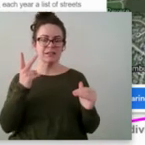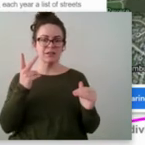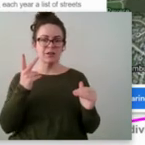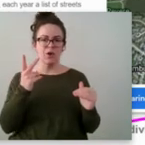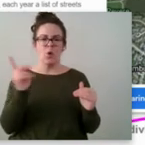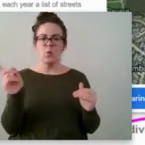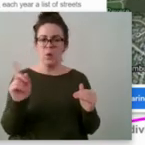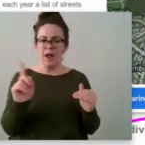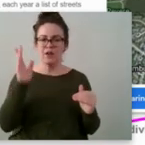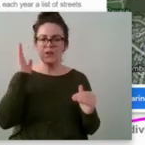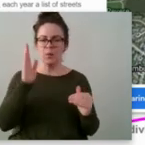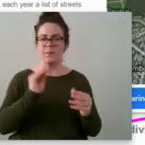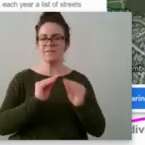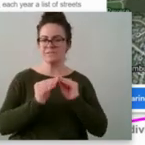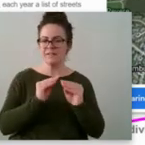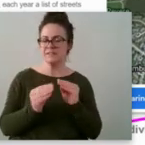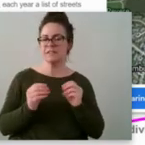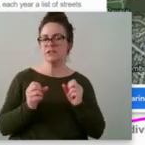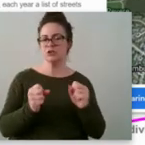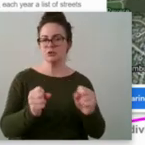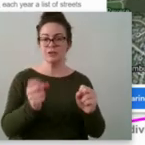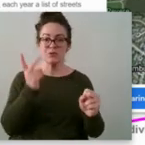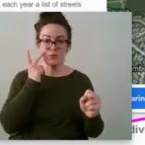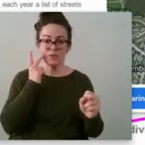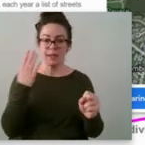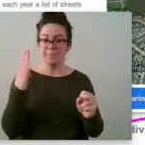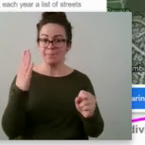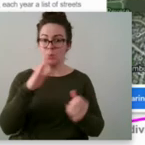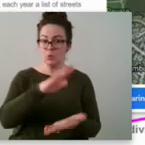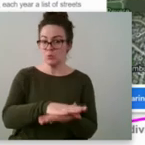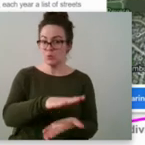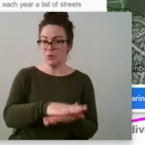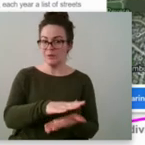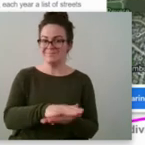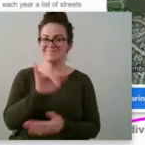to. Here's the street program. Here's Blackwell. And they're going to be